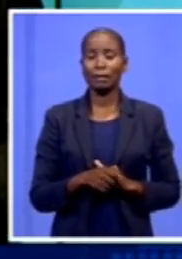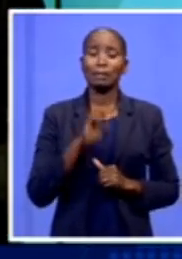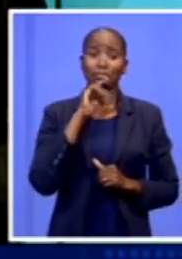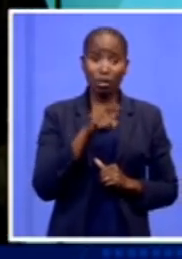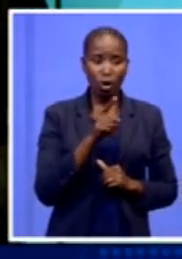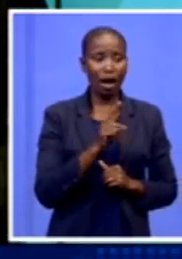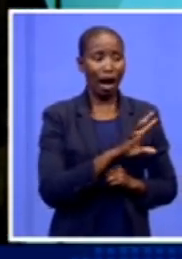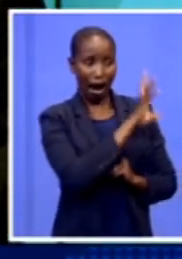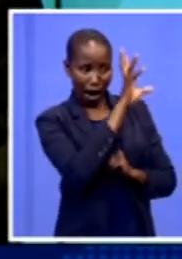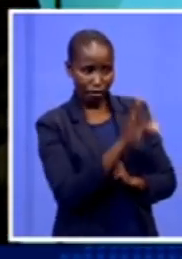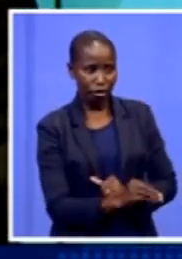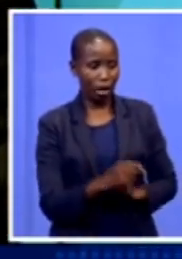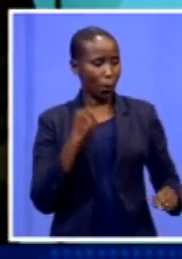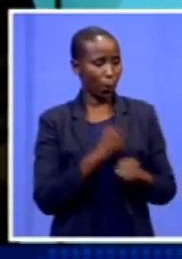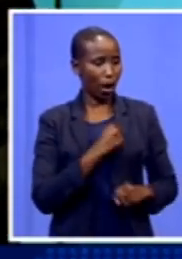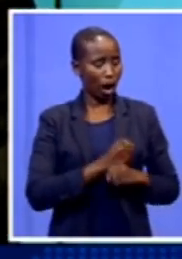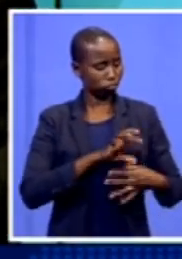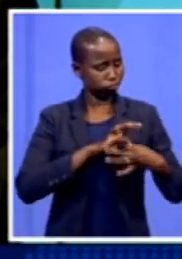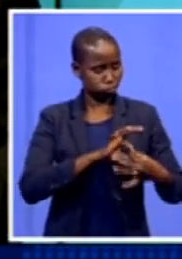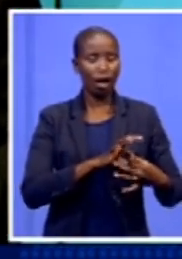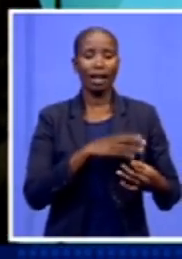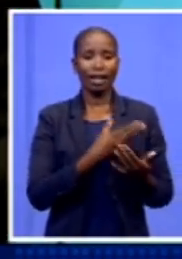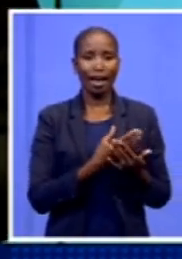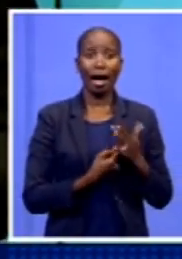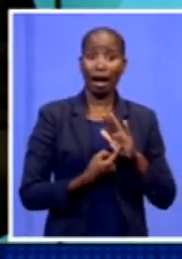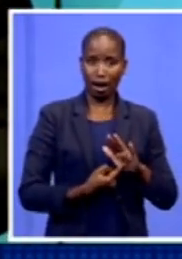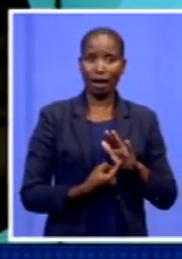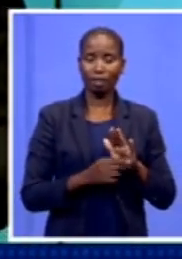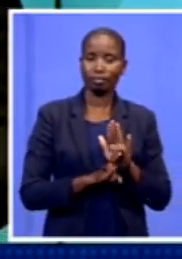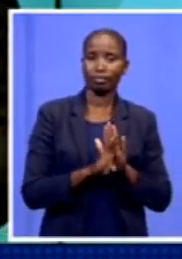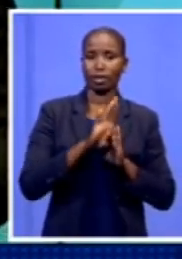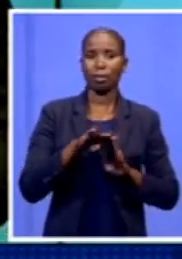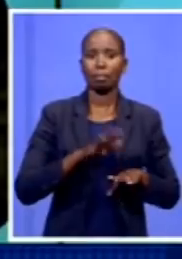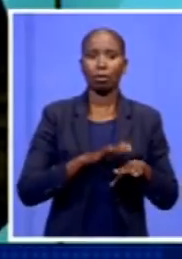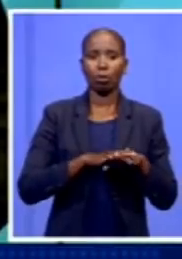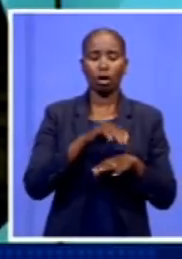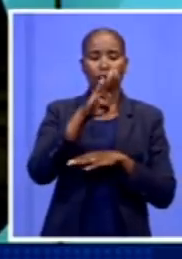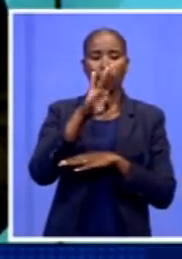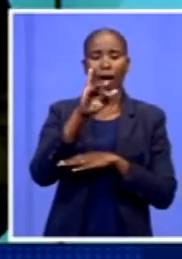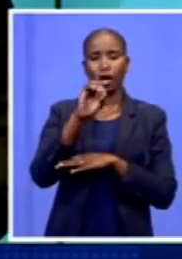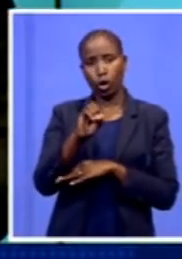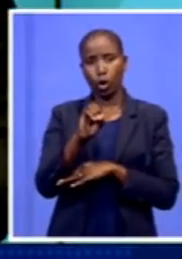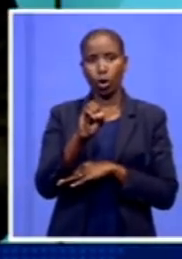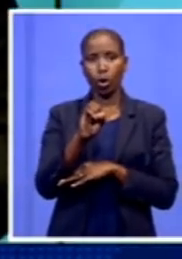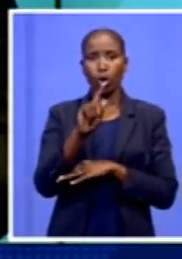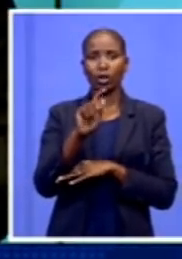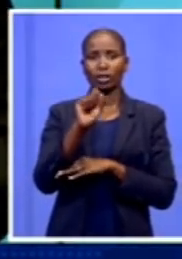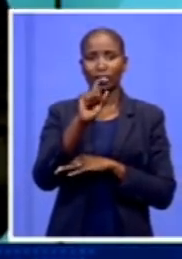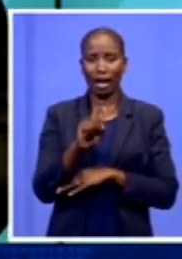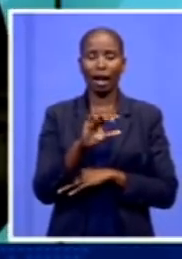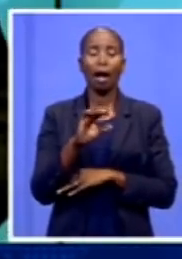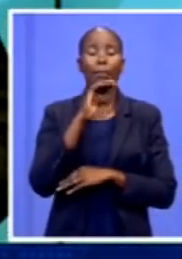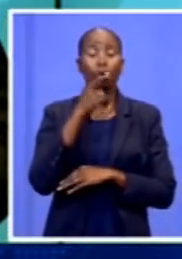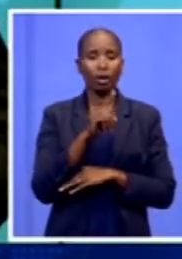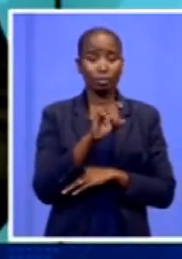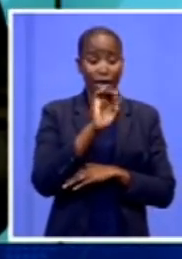to enhance biotech sovereignty. Unless Africa has a vaccine market,